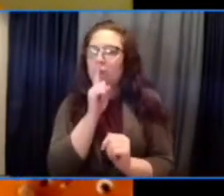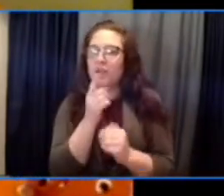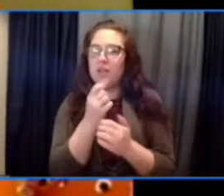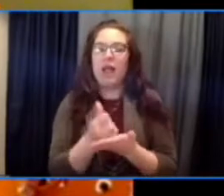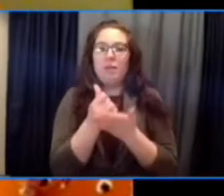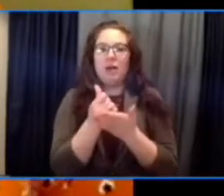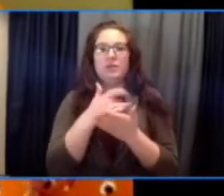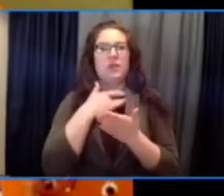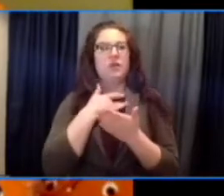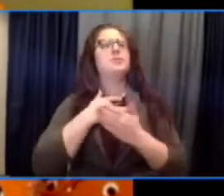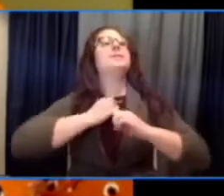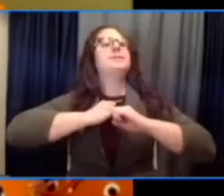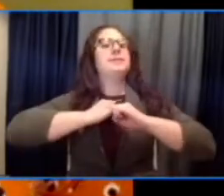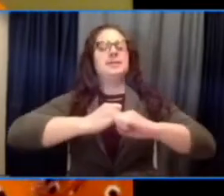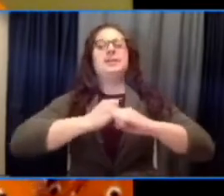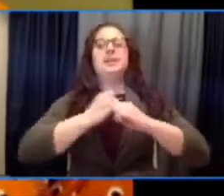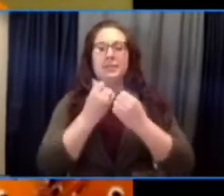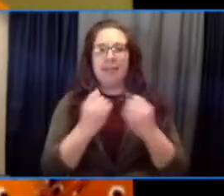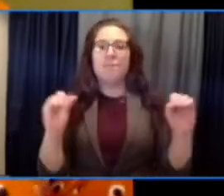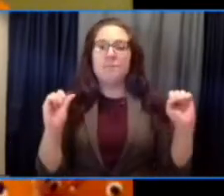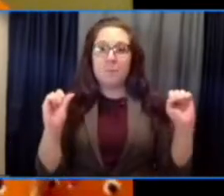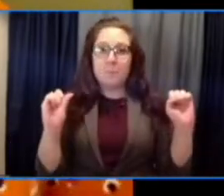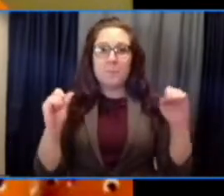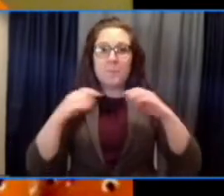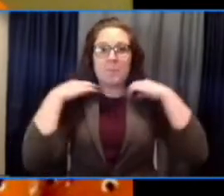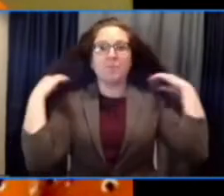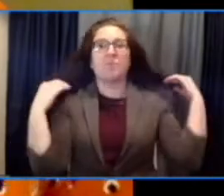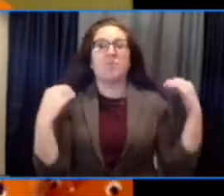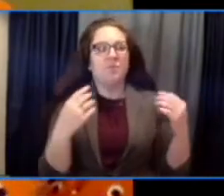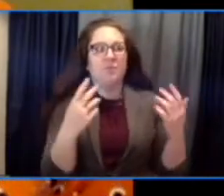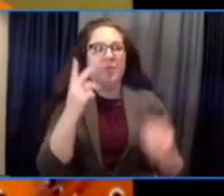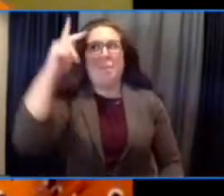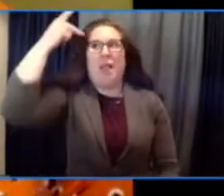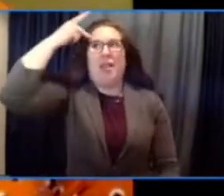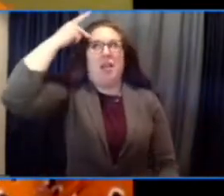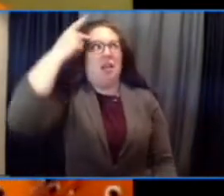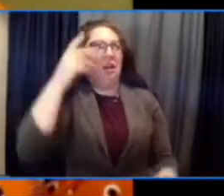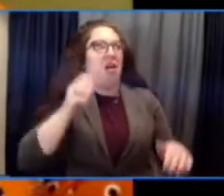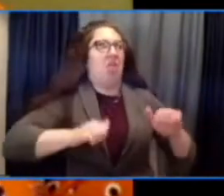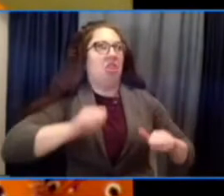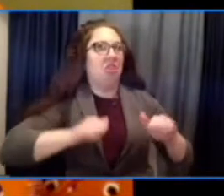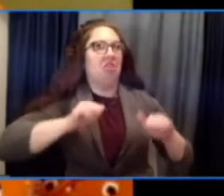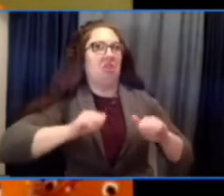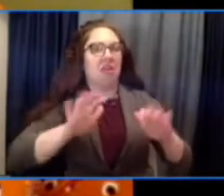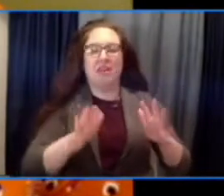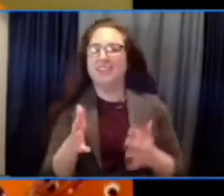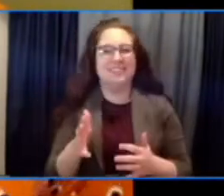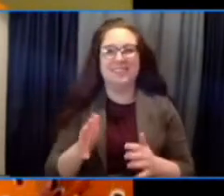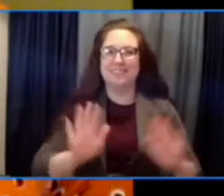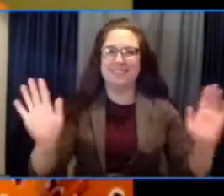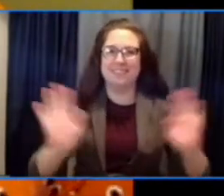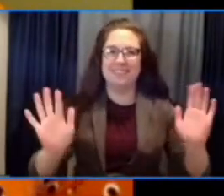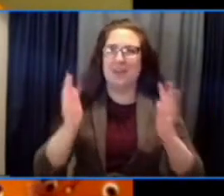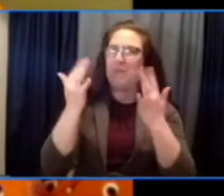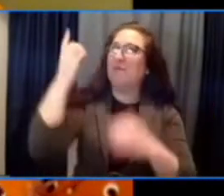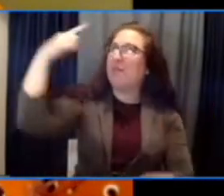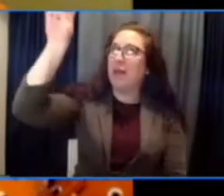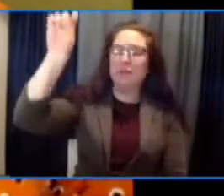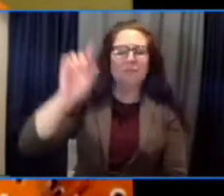saw politicians unwilling to meet the moment. So in LA, we took things in our own hands. Justice